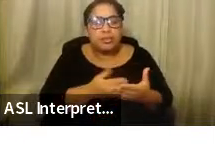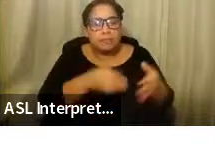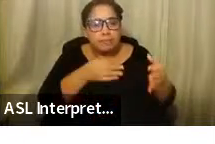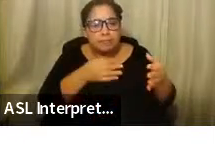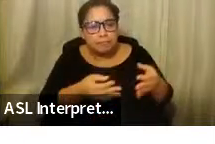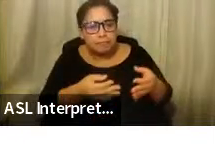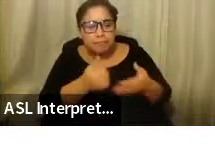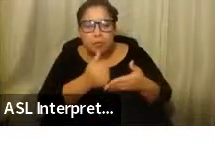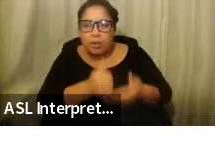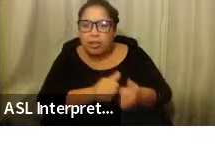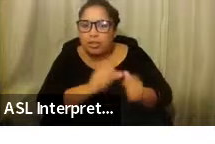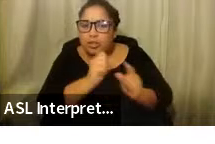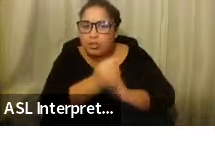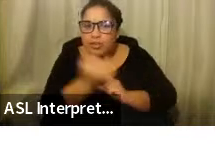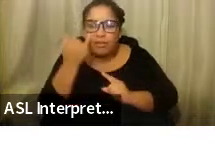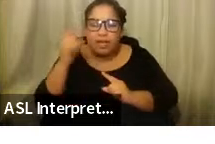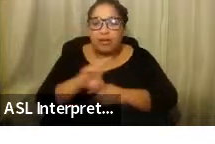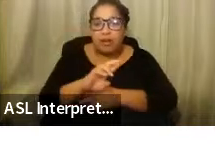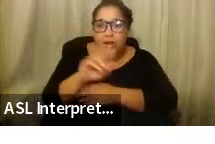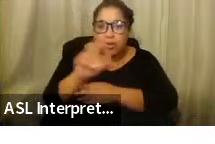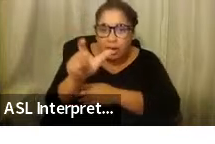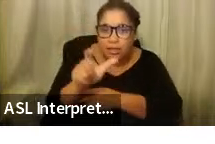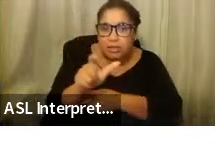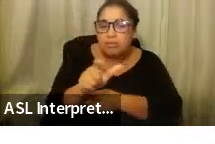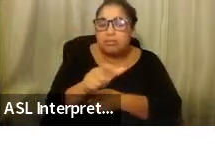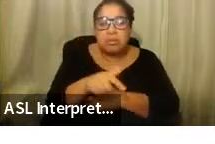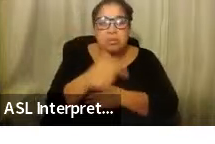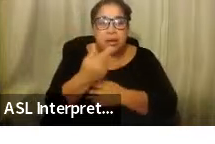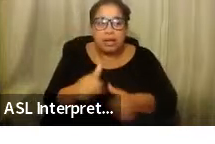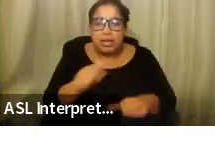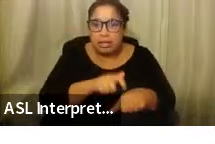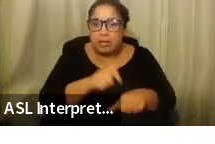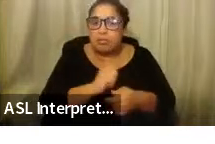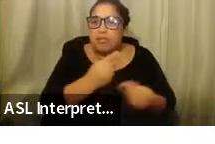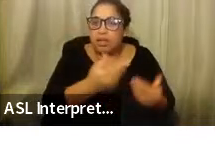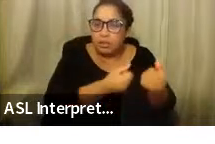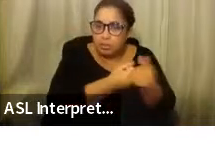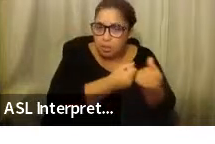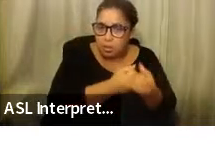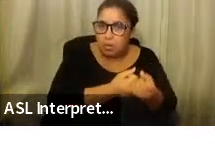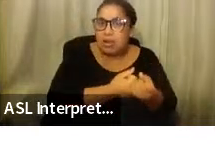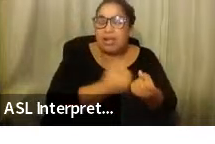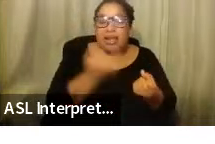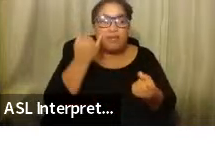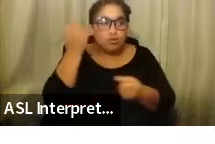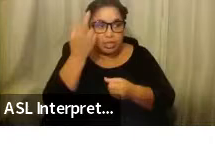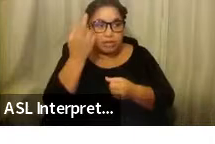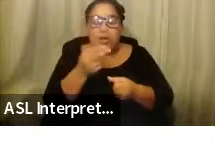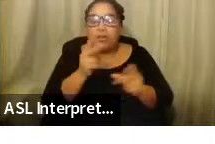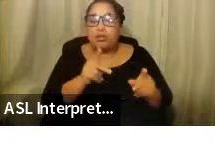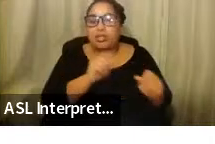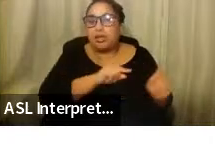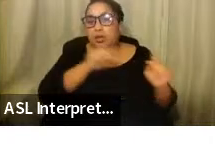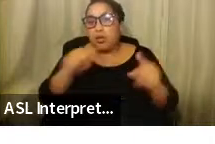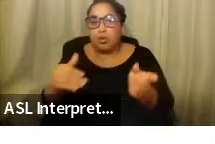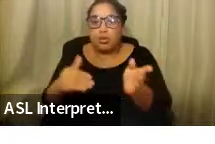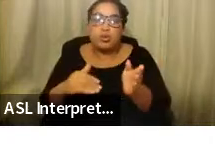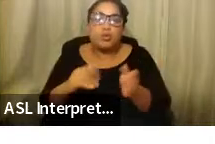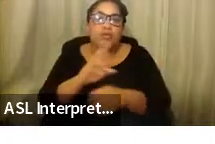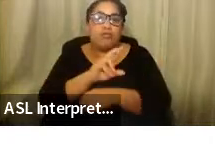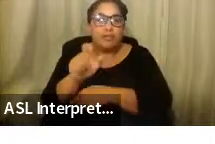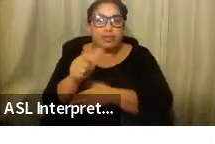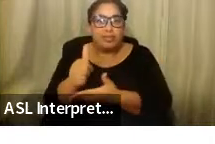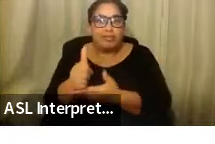pain medication if that is reasonable, and that person will be able to get to the pharmacy to get those meds. We have